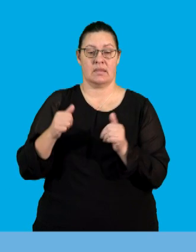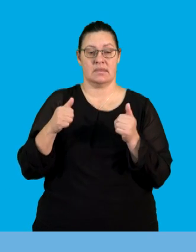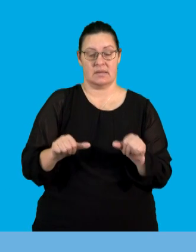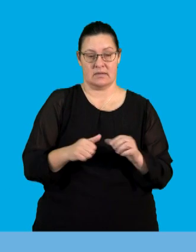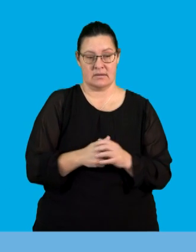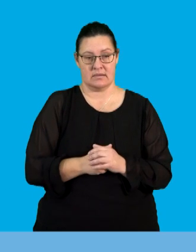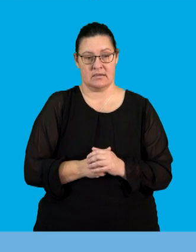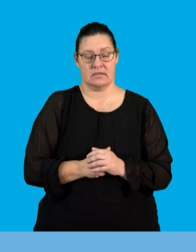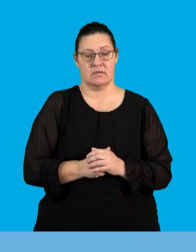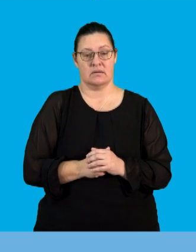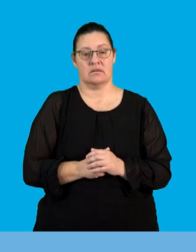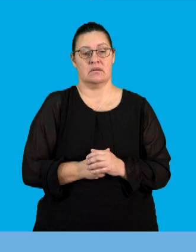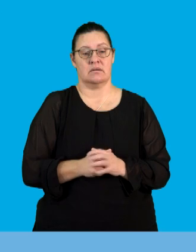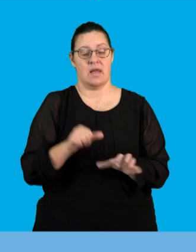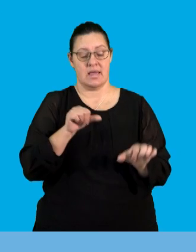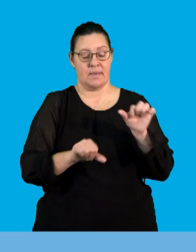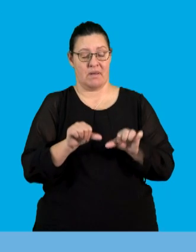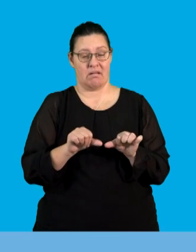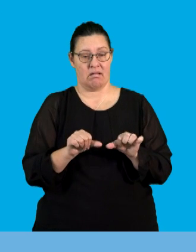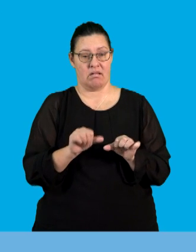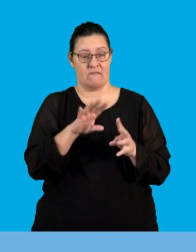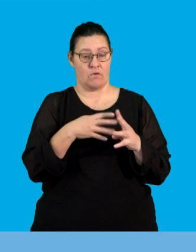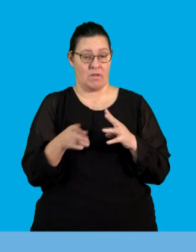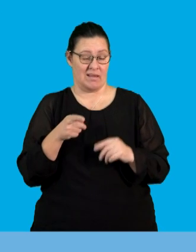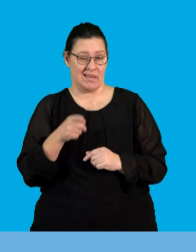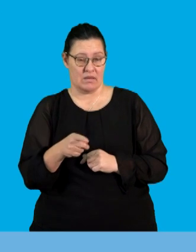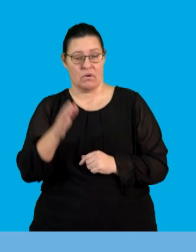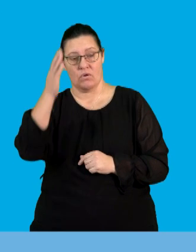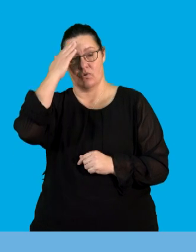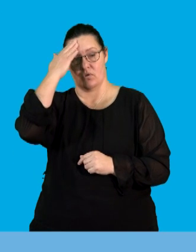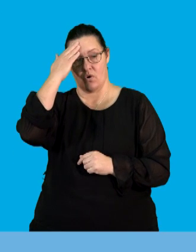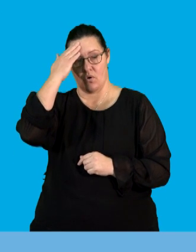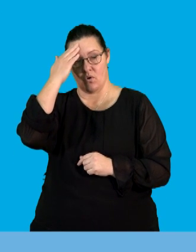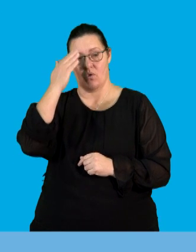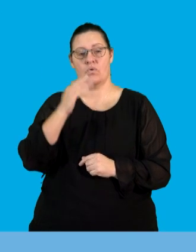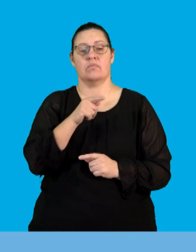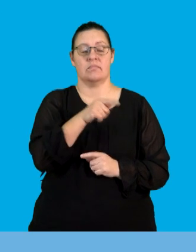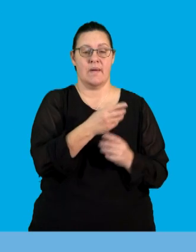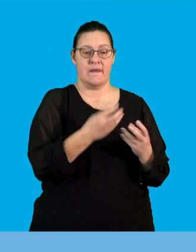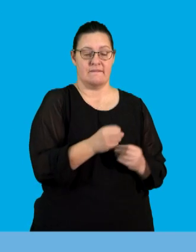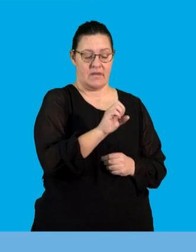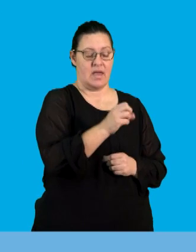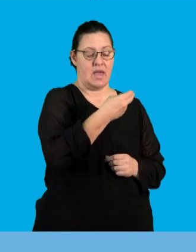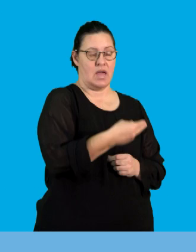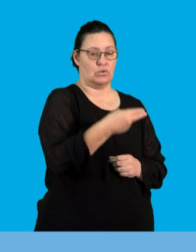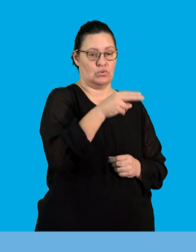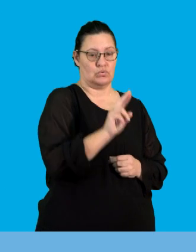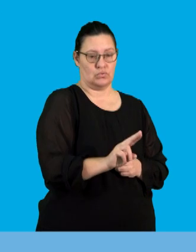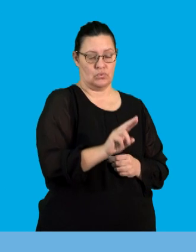Then the chemical formula. We know that sulfuric acid has a chemical formula of